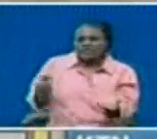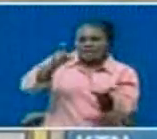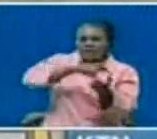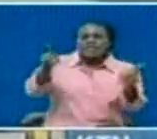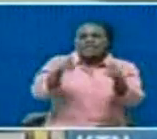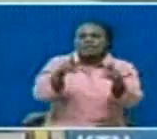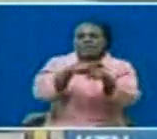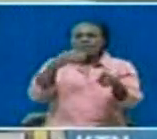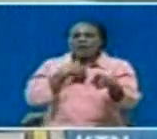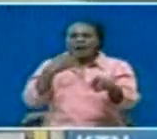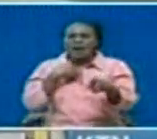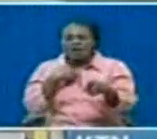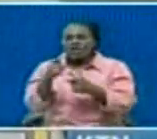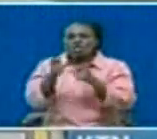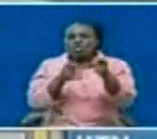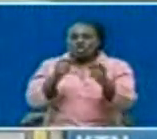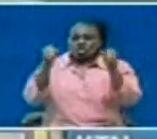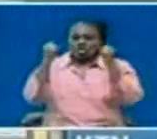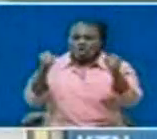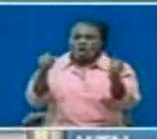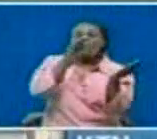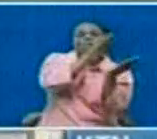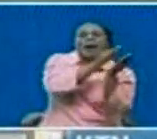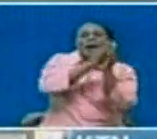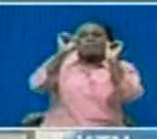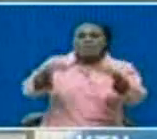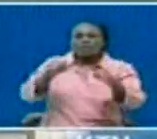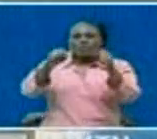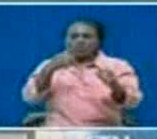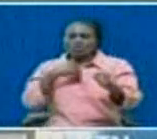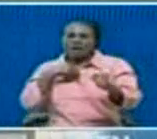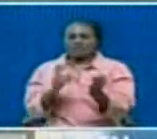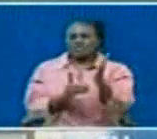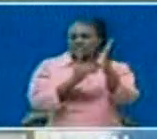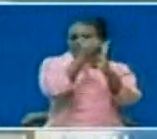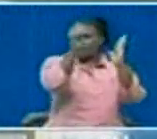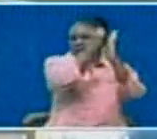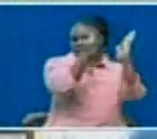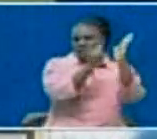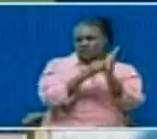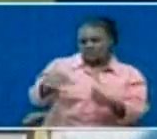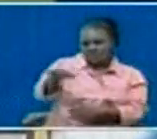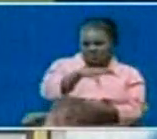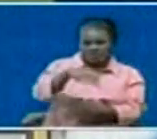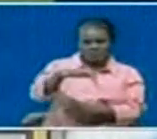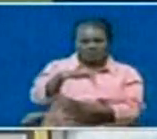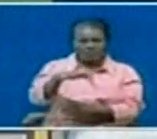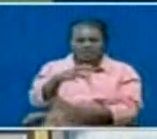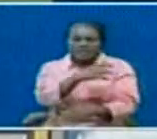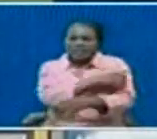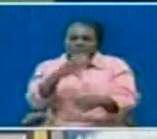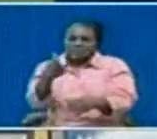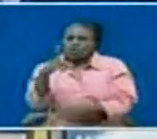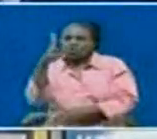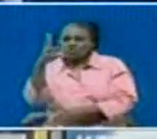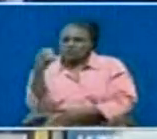while heralding the era of bigger and stronger banks capable of playing a bigger role in the developmental agenda of the region. Our capacity to lend up to